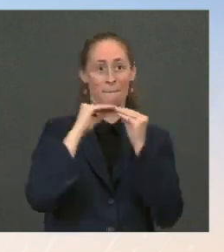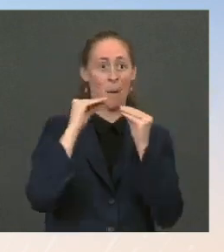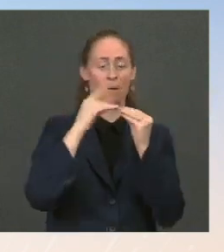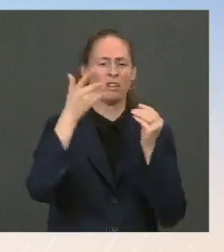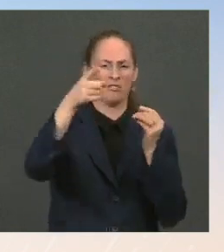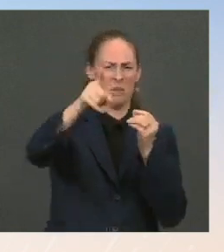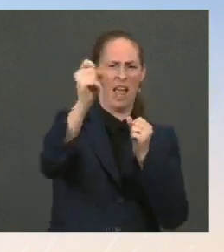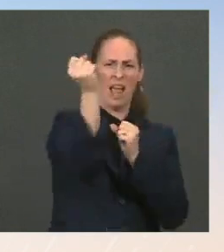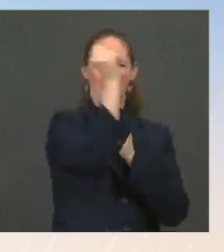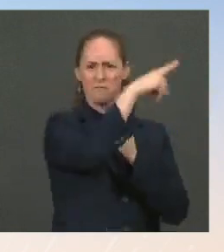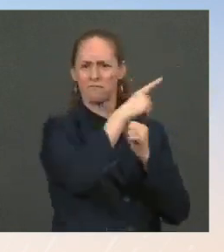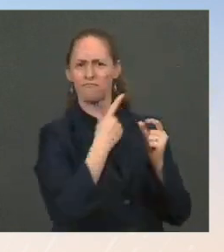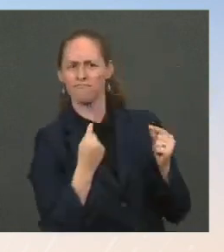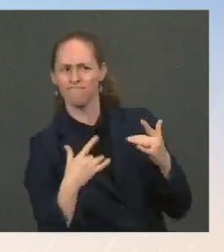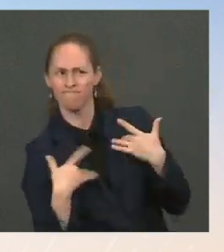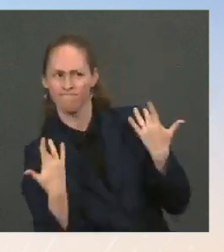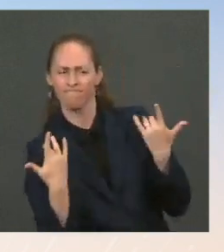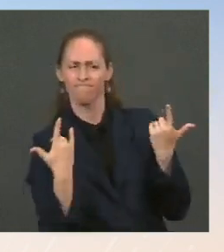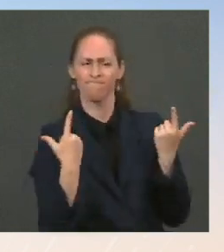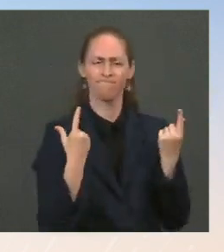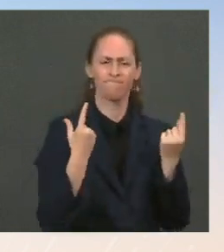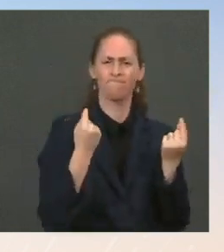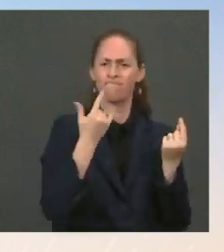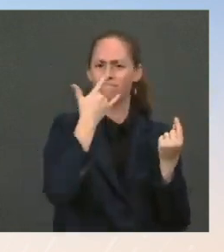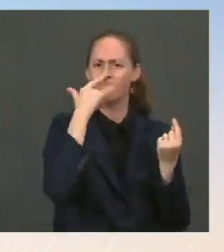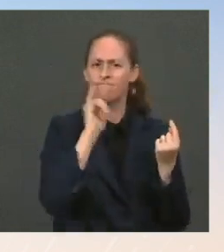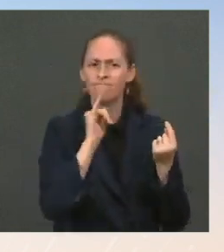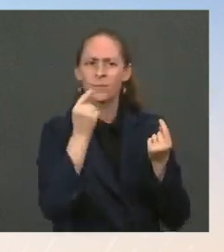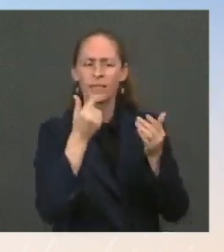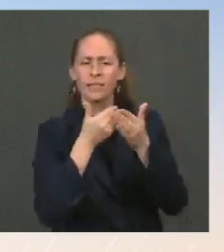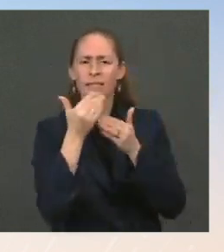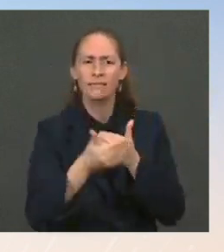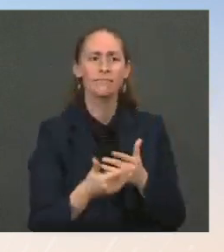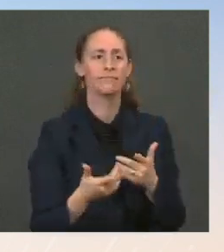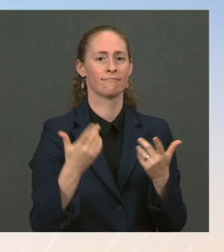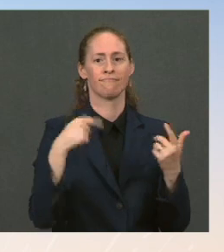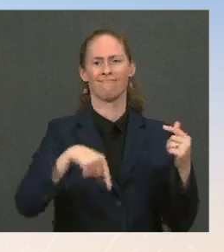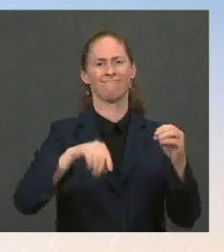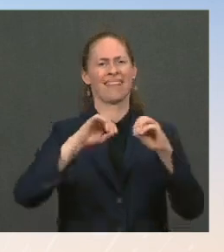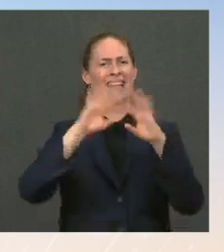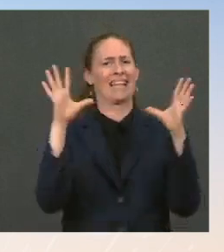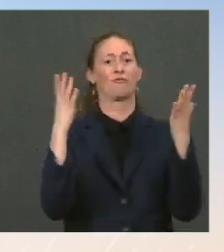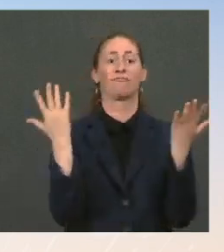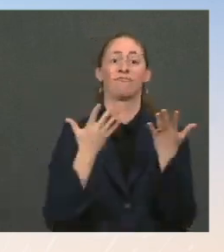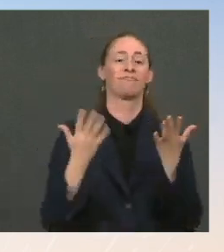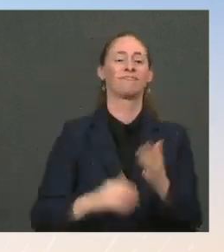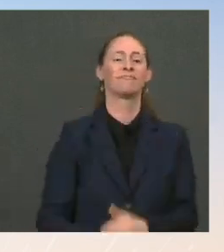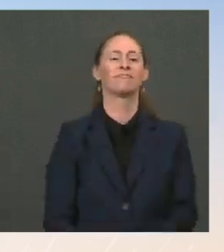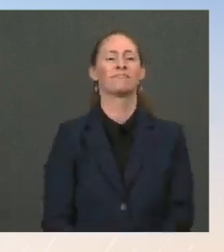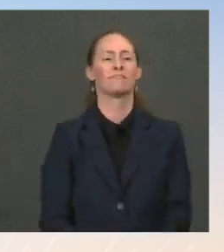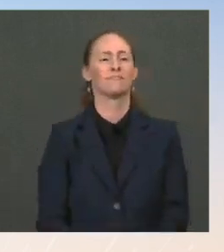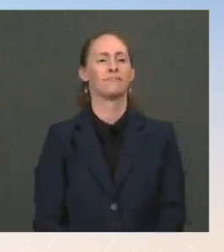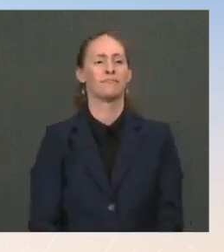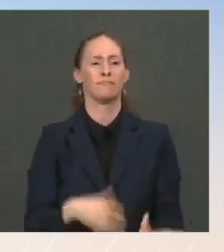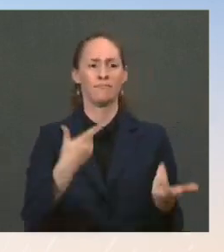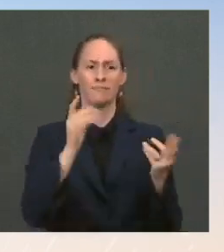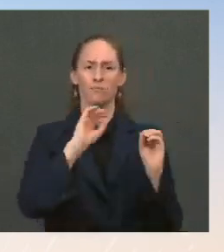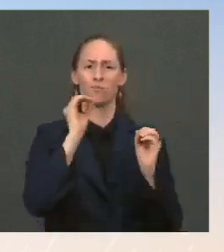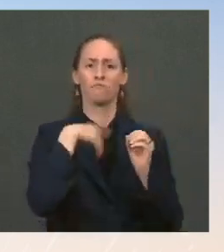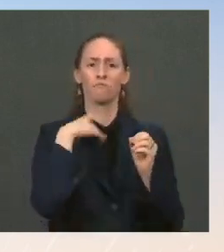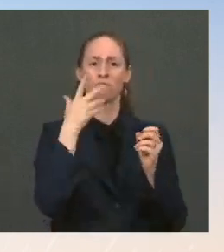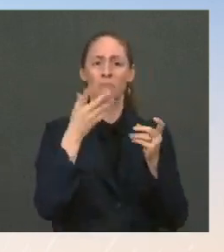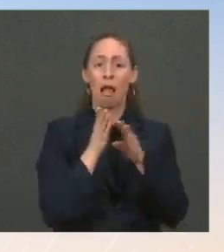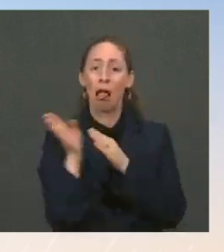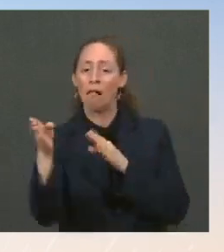what the next best options look like. But what is very clear is that there is an easy, risk-free option here that